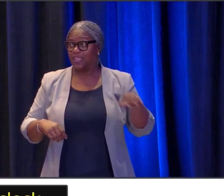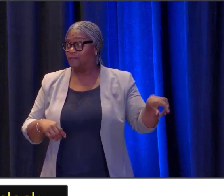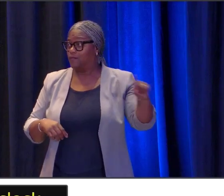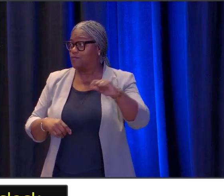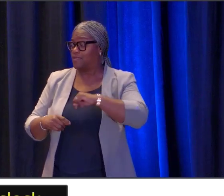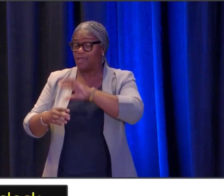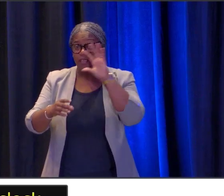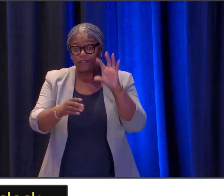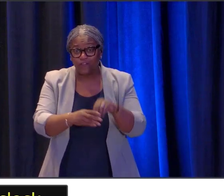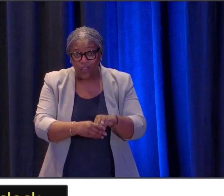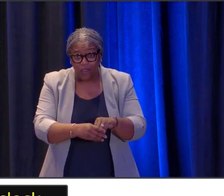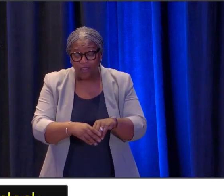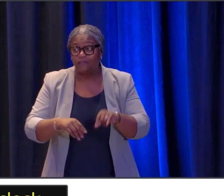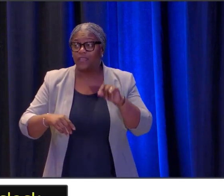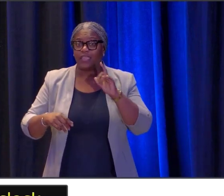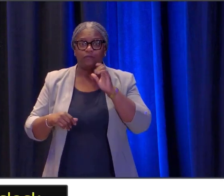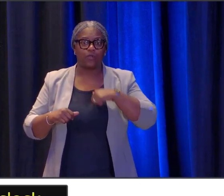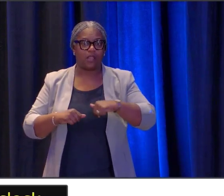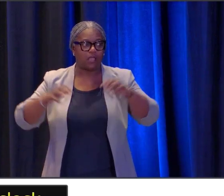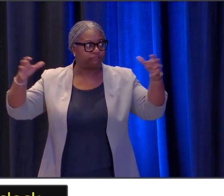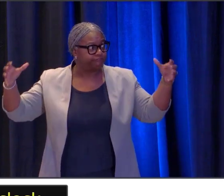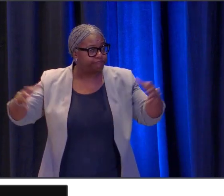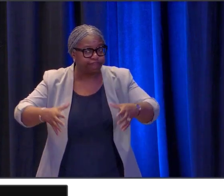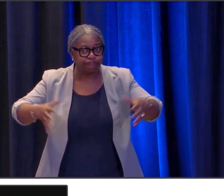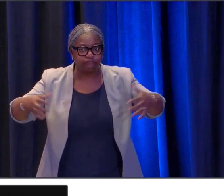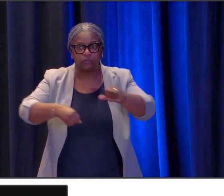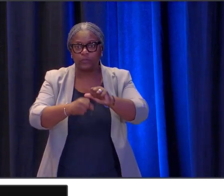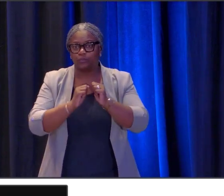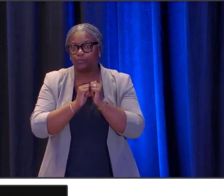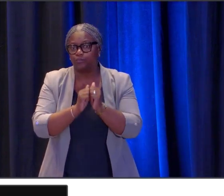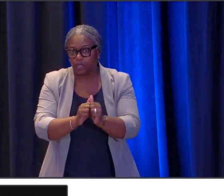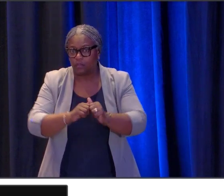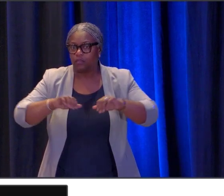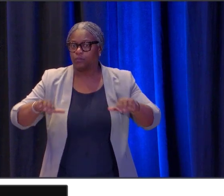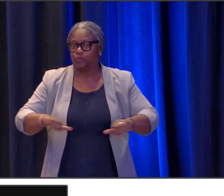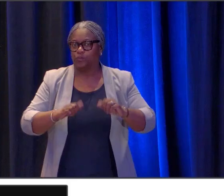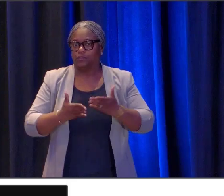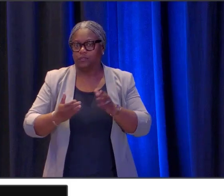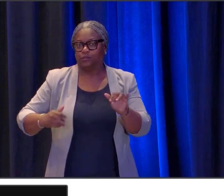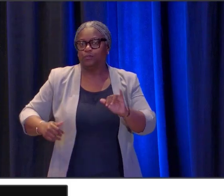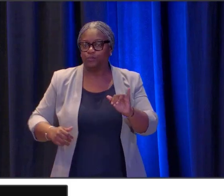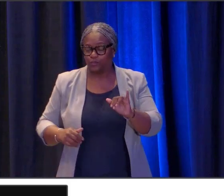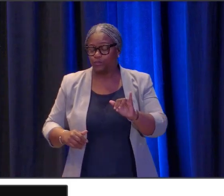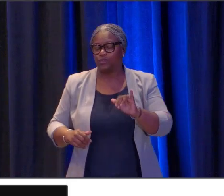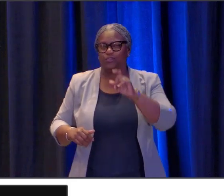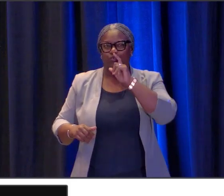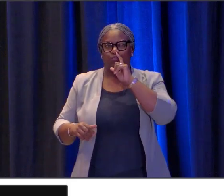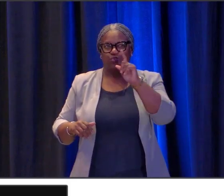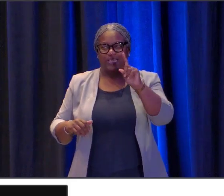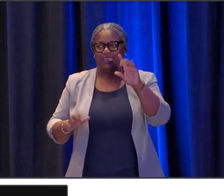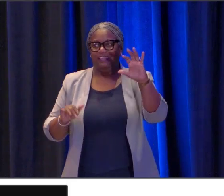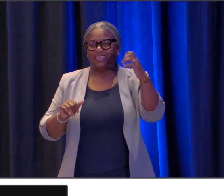we're not collectively engaged in working to force those